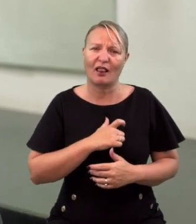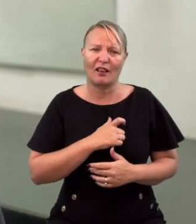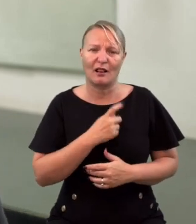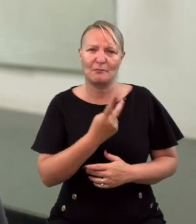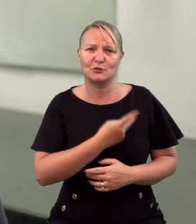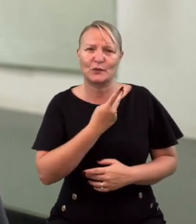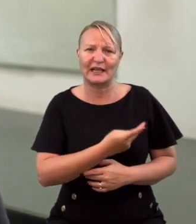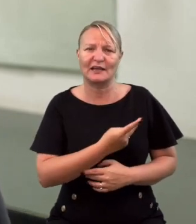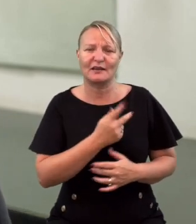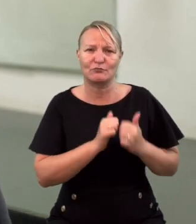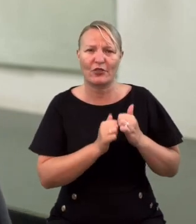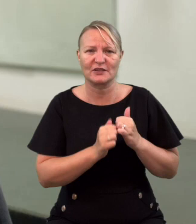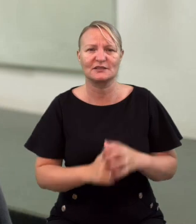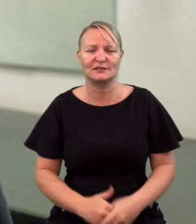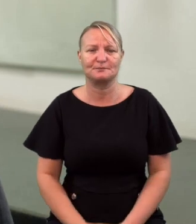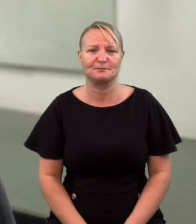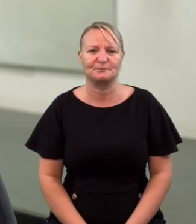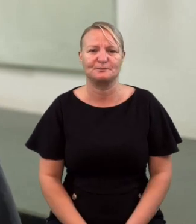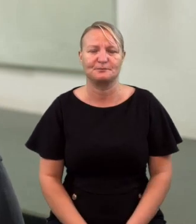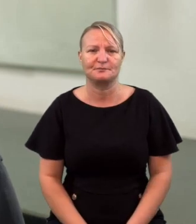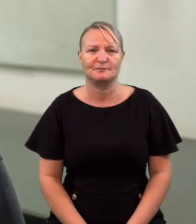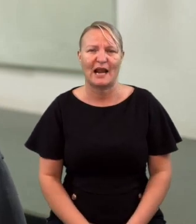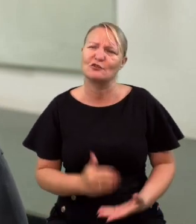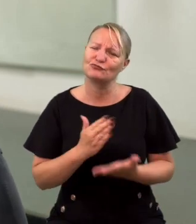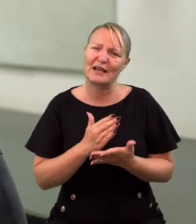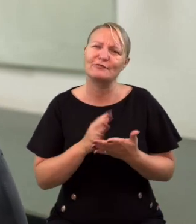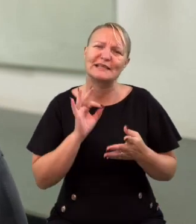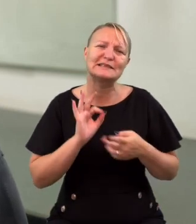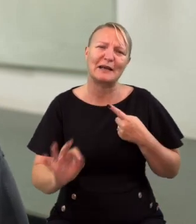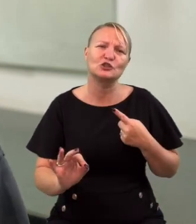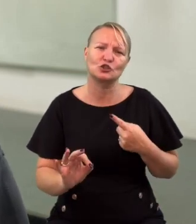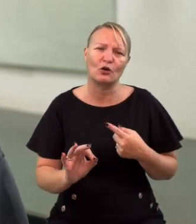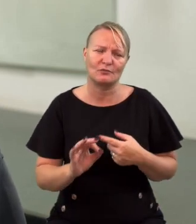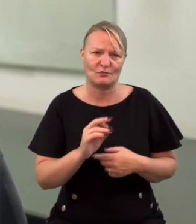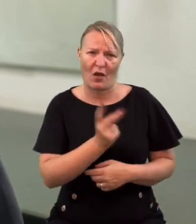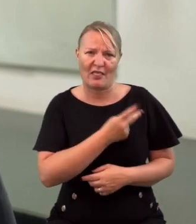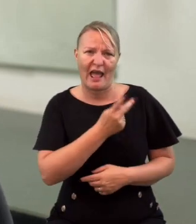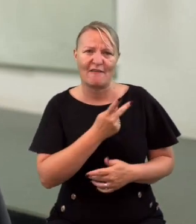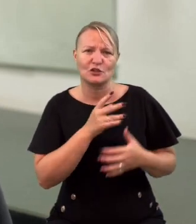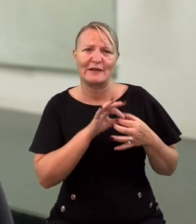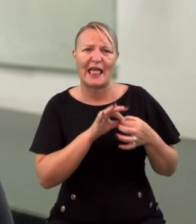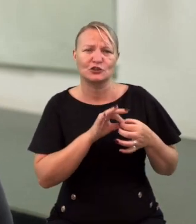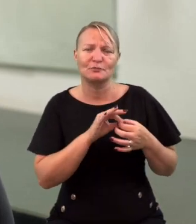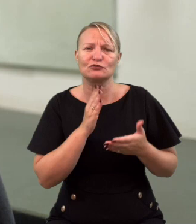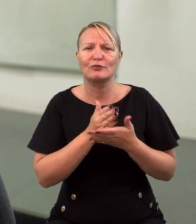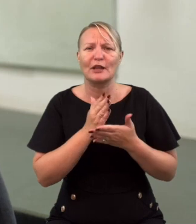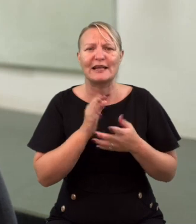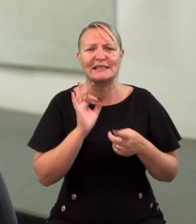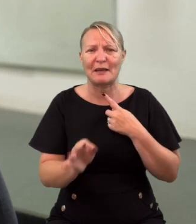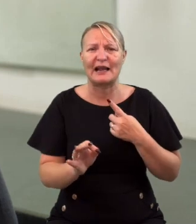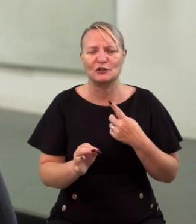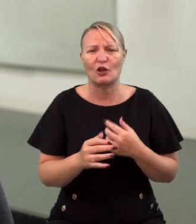very intimate between Subi and Eli. Very intimate and very, very special. What they have is very special, and I feel